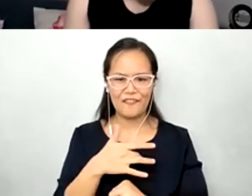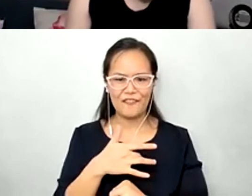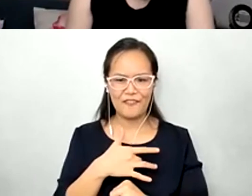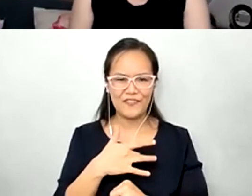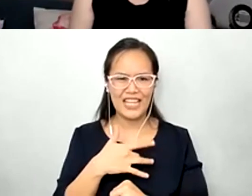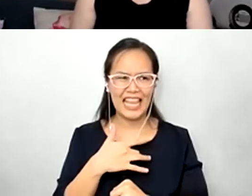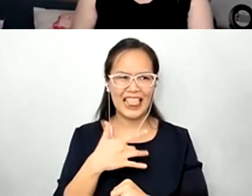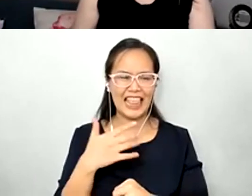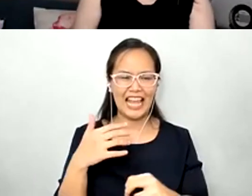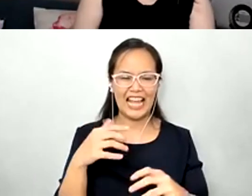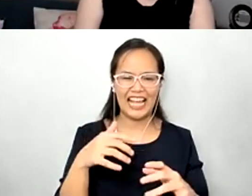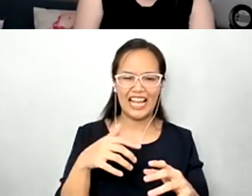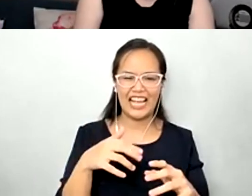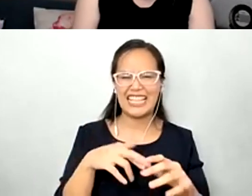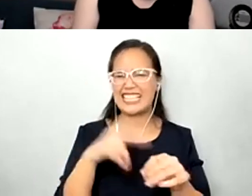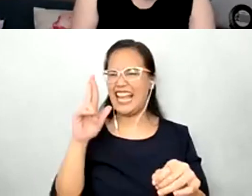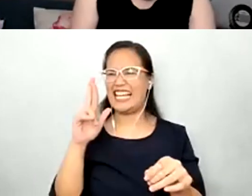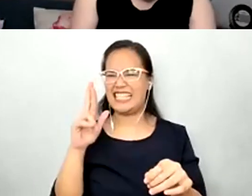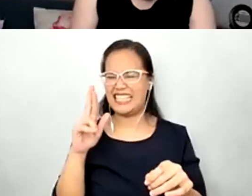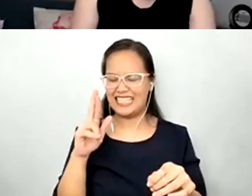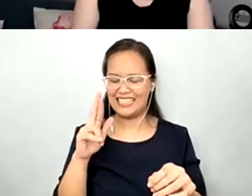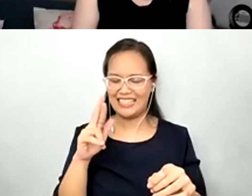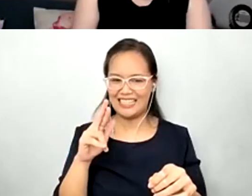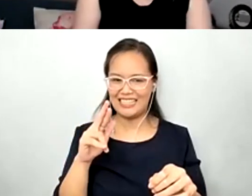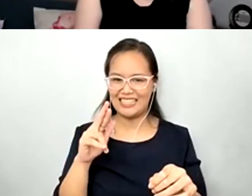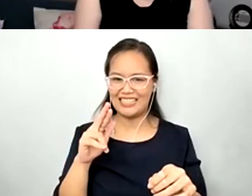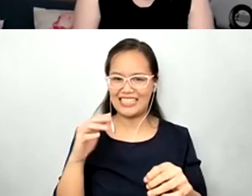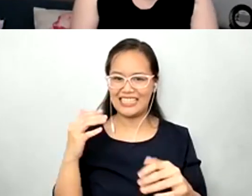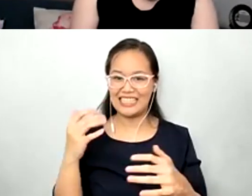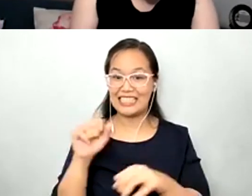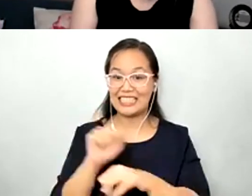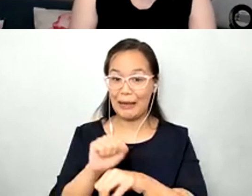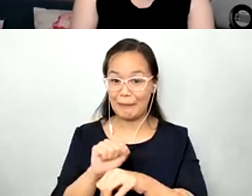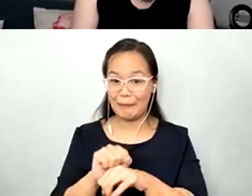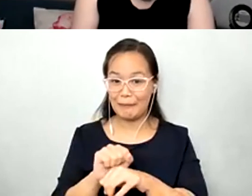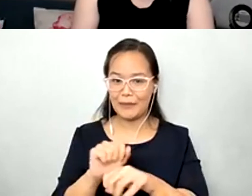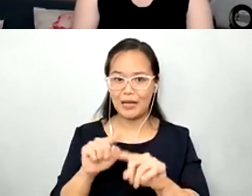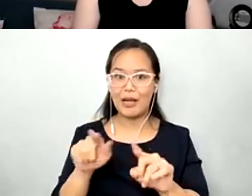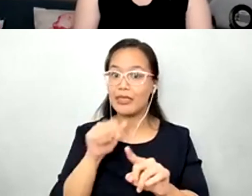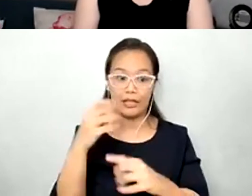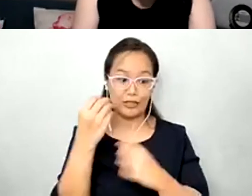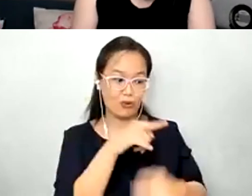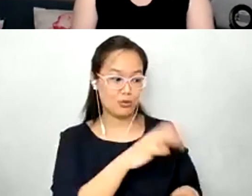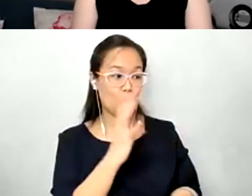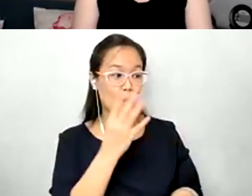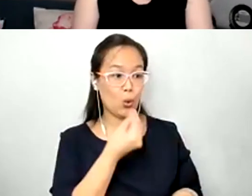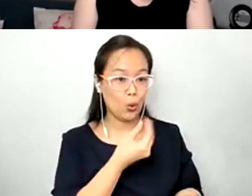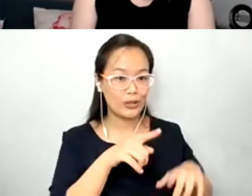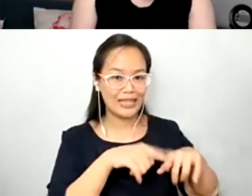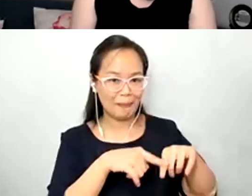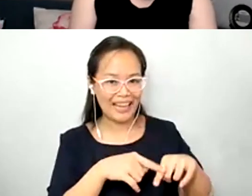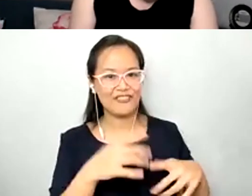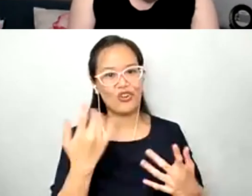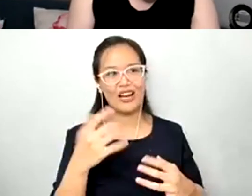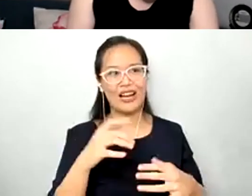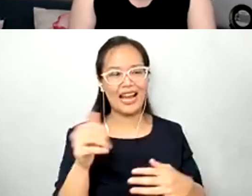job. Pero the last thing you want to tell that to is someone who's dependent on you for allowance, for rent, for all